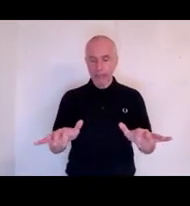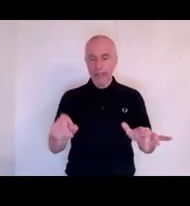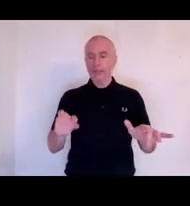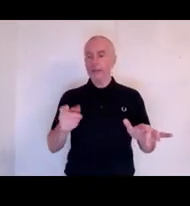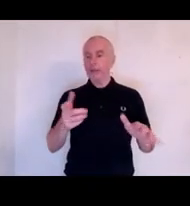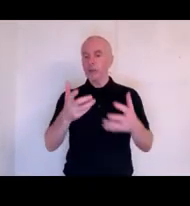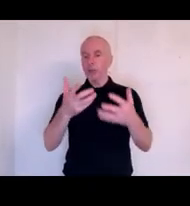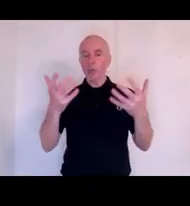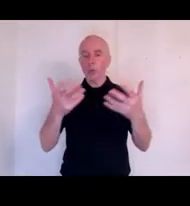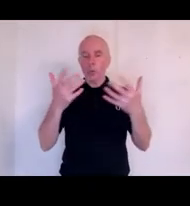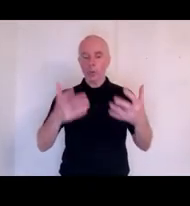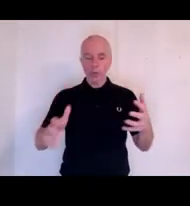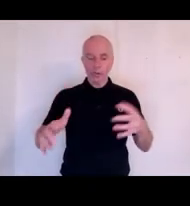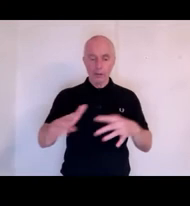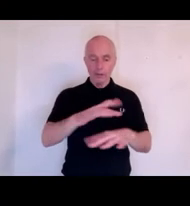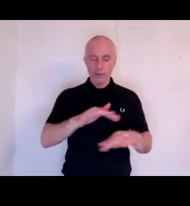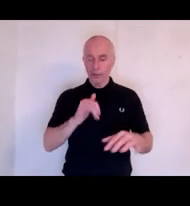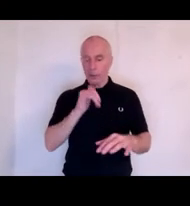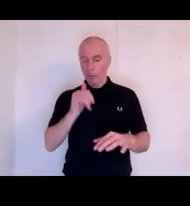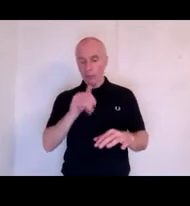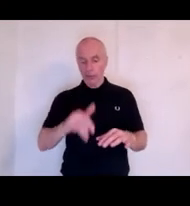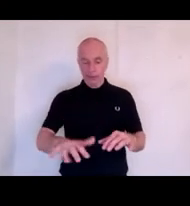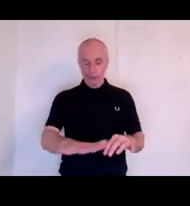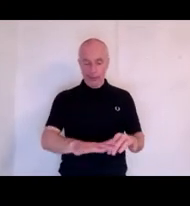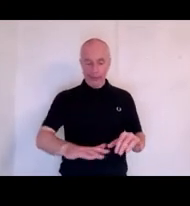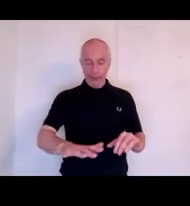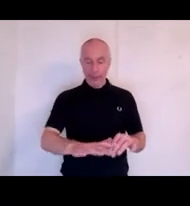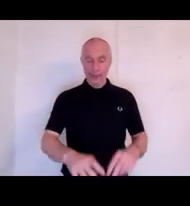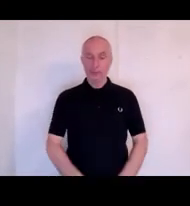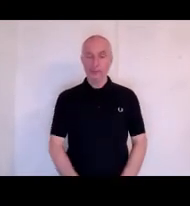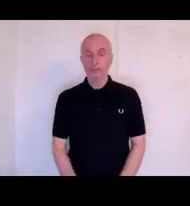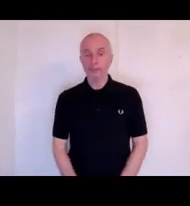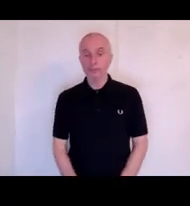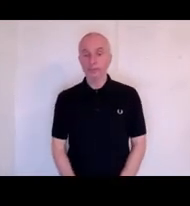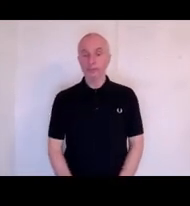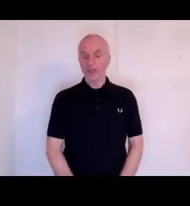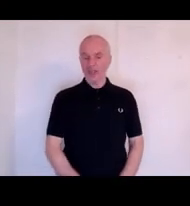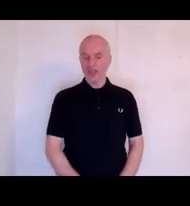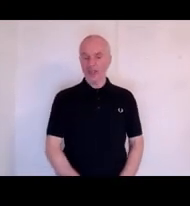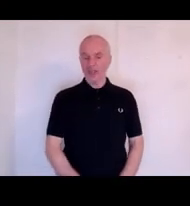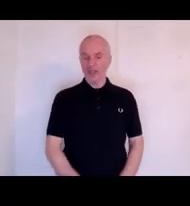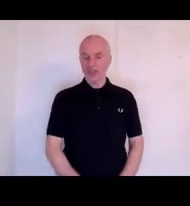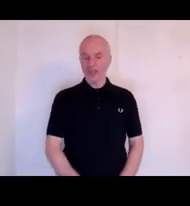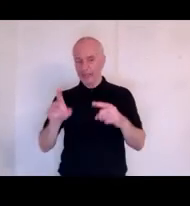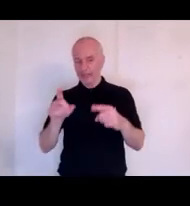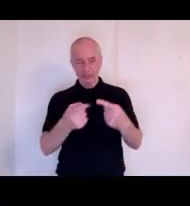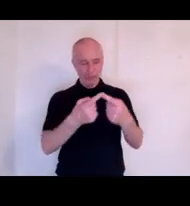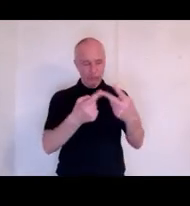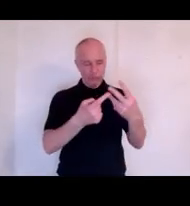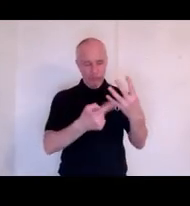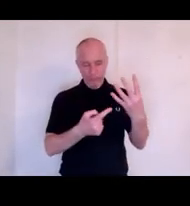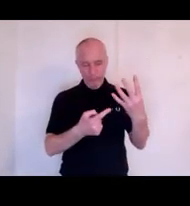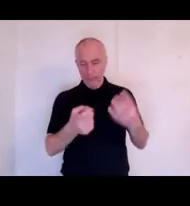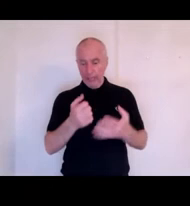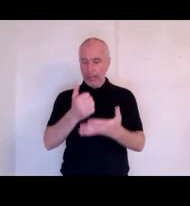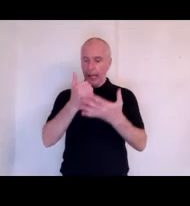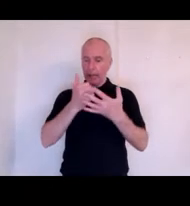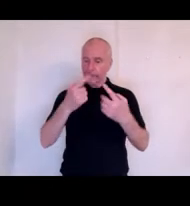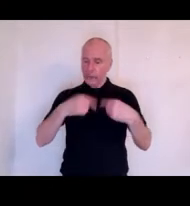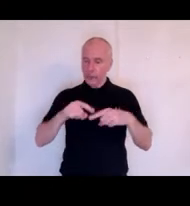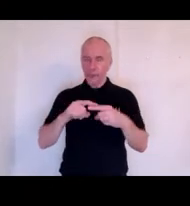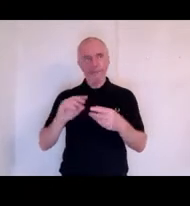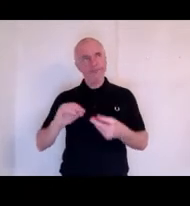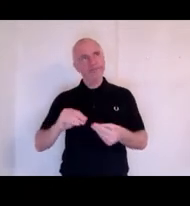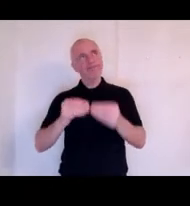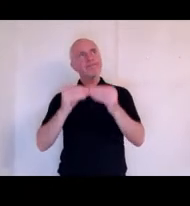the water that's sat there. And so all these multiple factors are important to help us design that reactor. But we have to